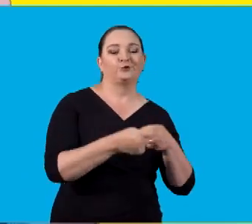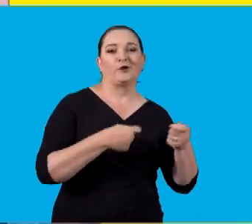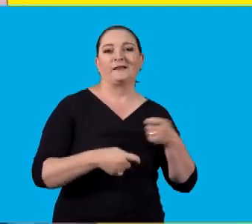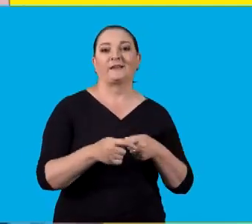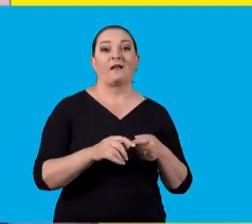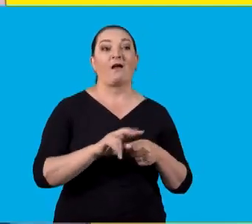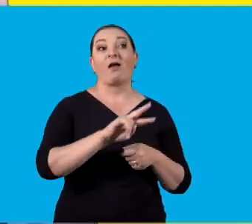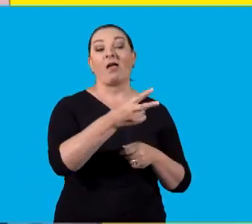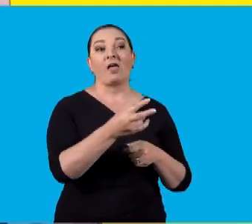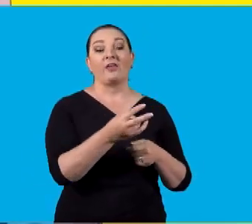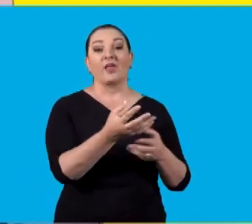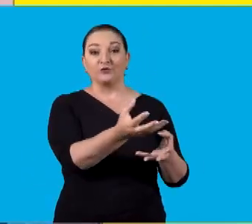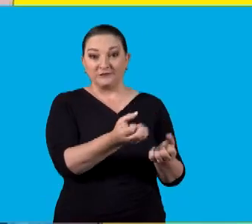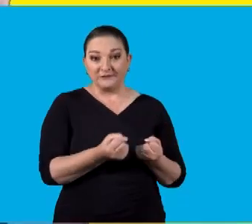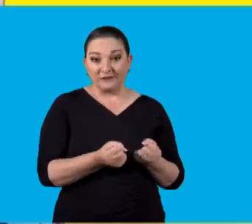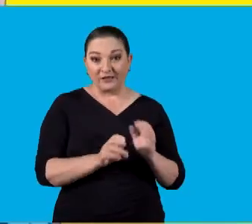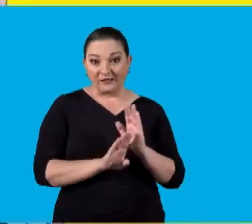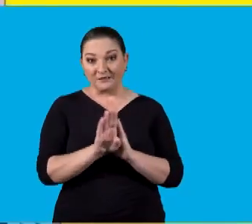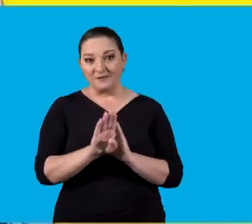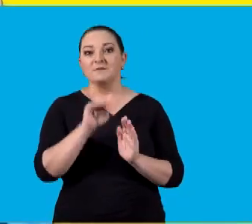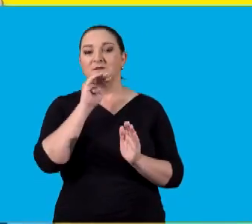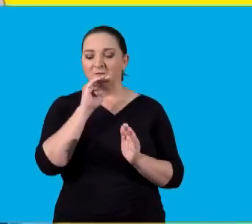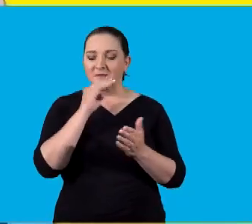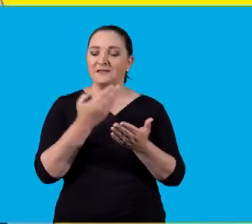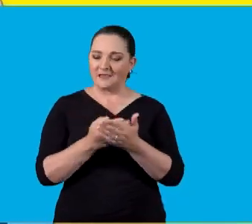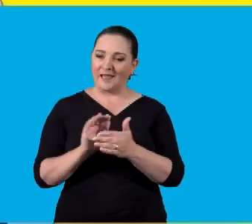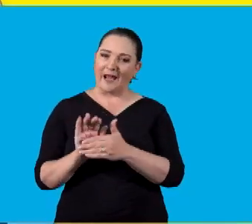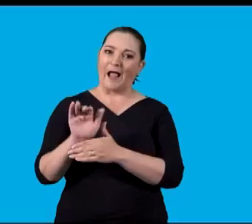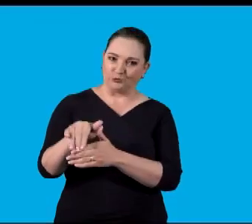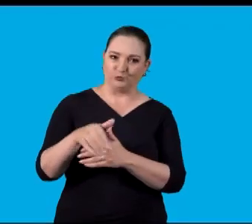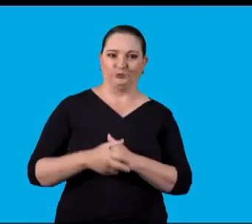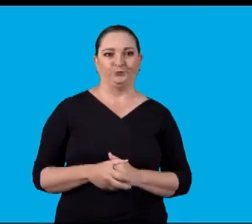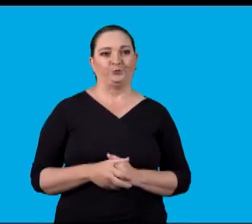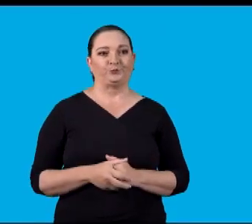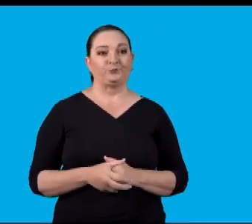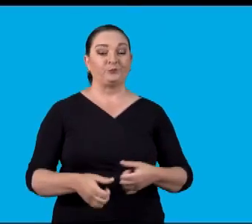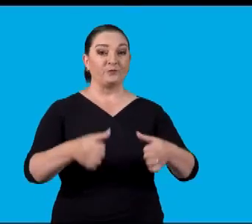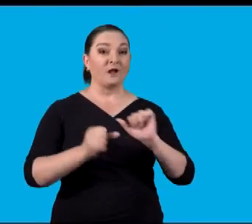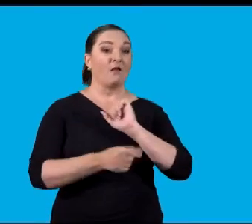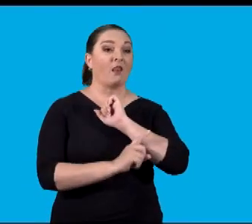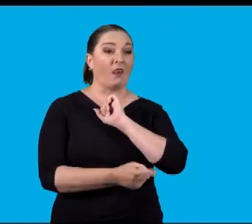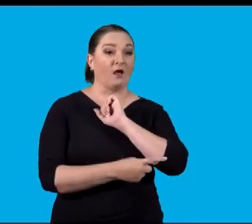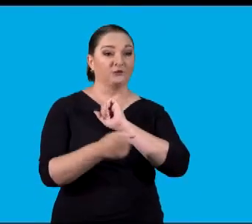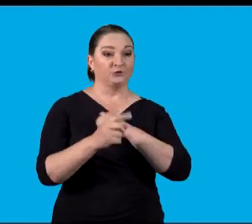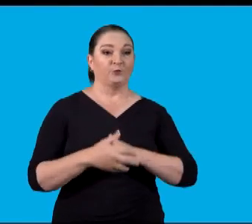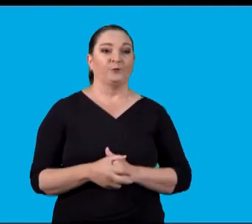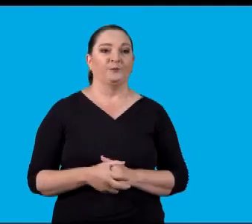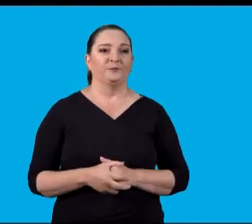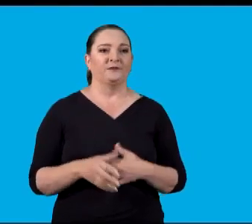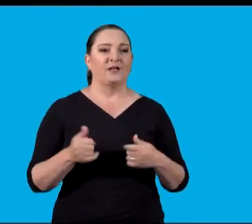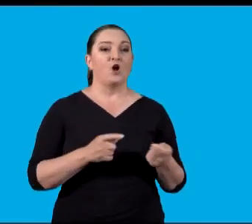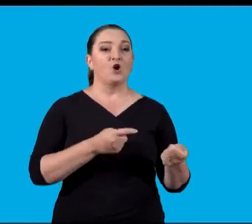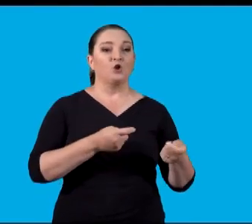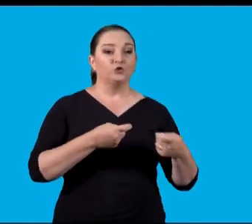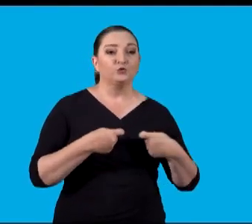other receivables increase, that is cash outflow. Let's go to the last one now. That is our trade and